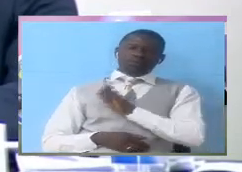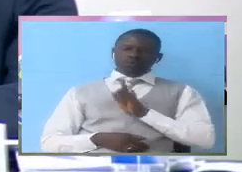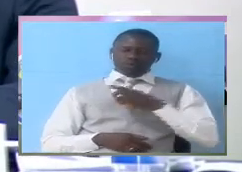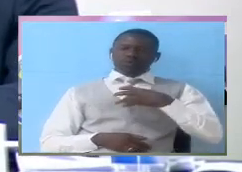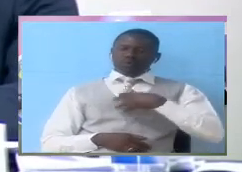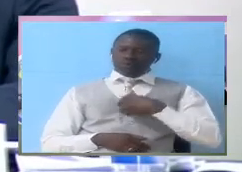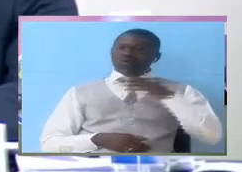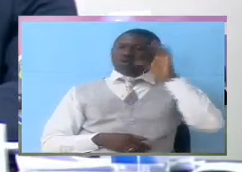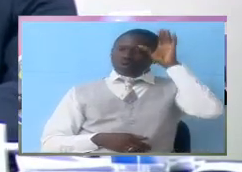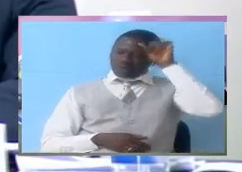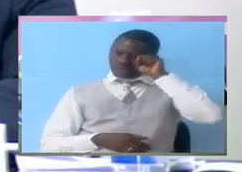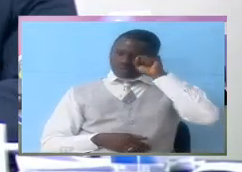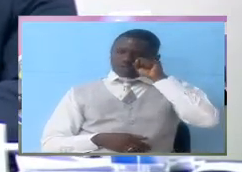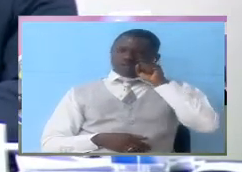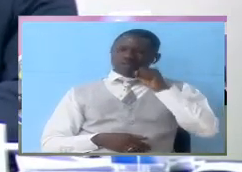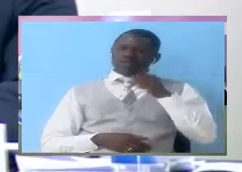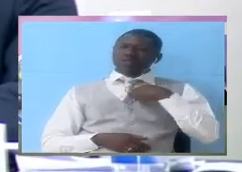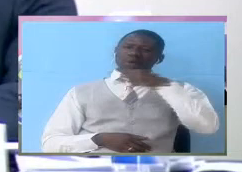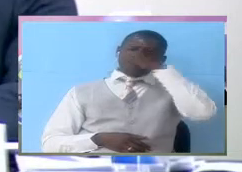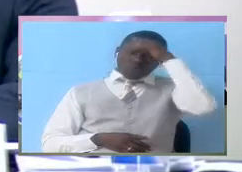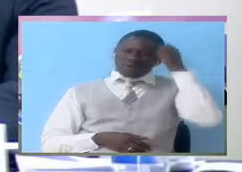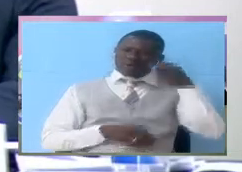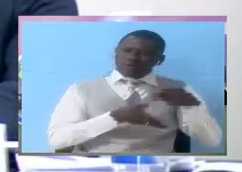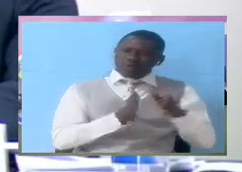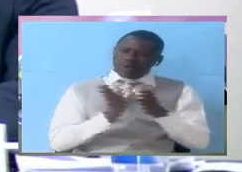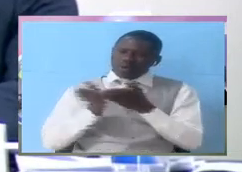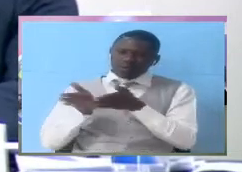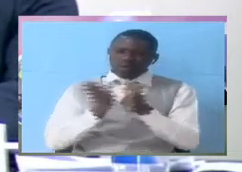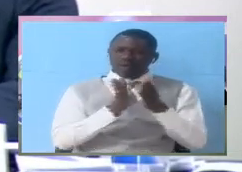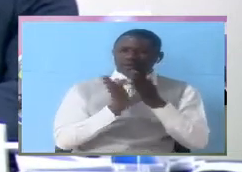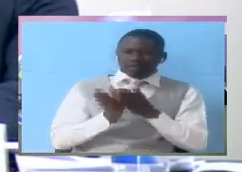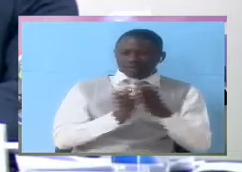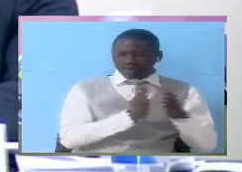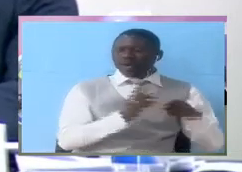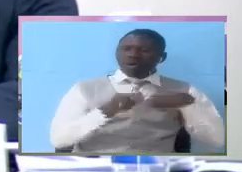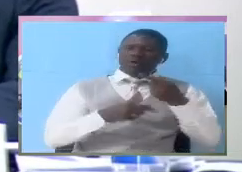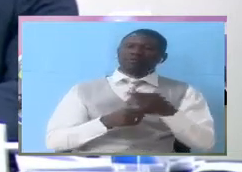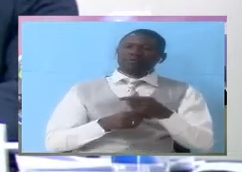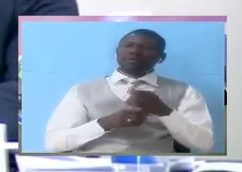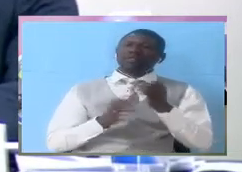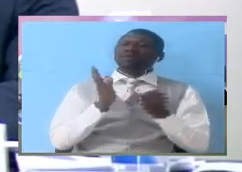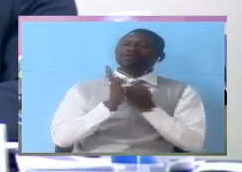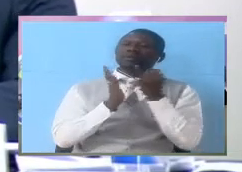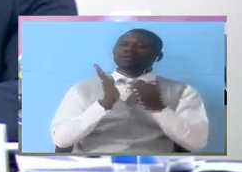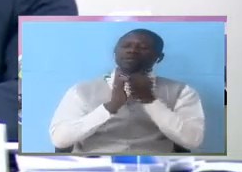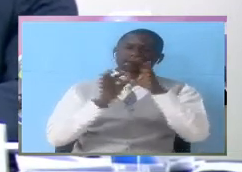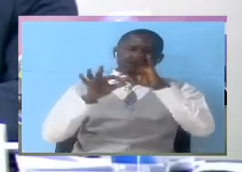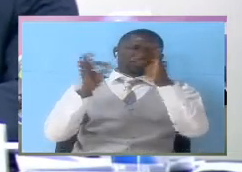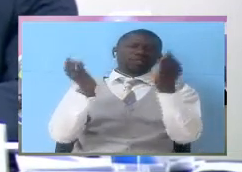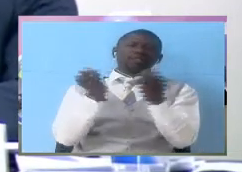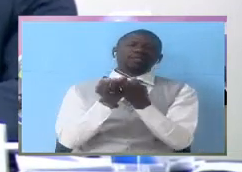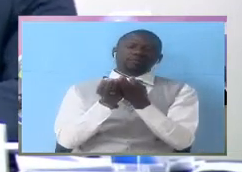the working arrangement of the panel. But first, let's start with your